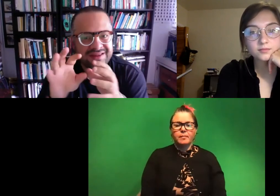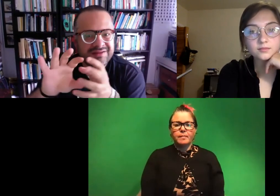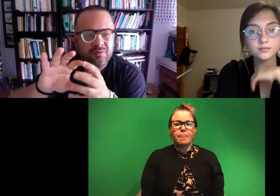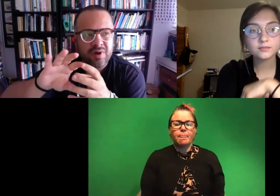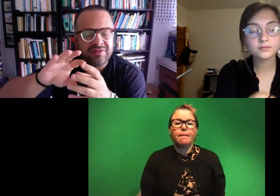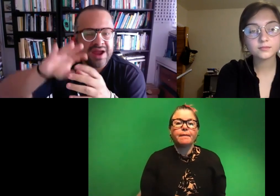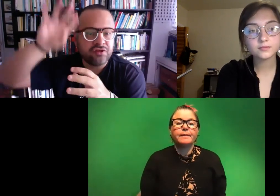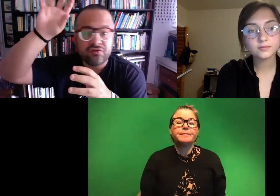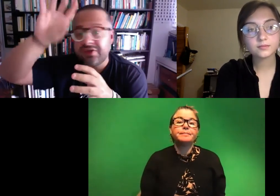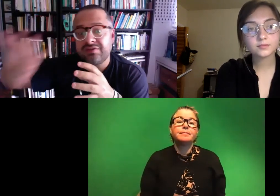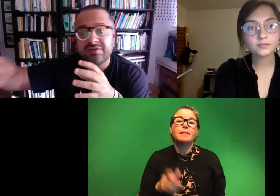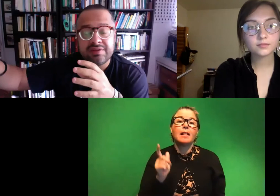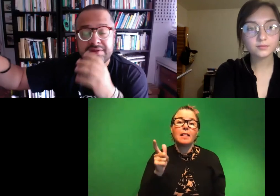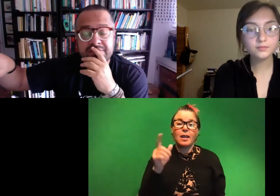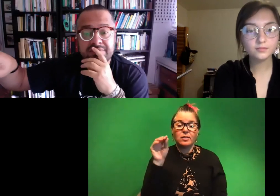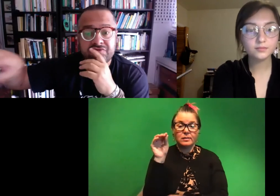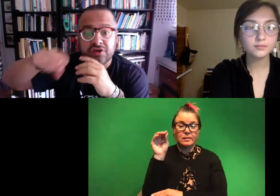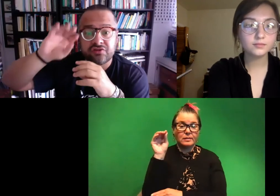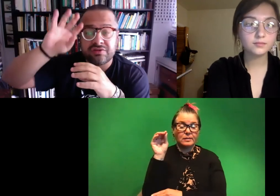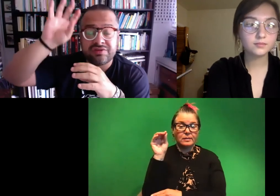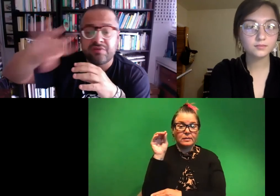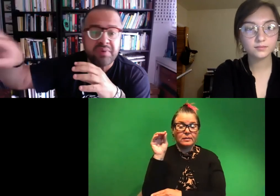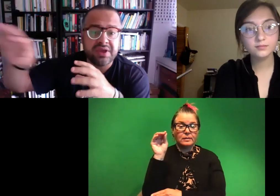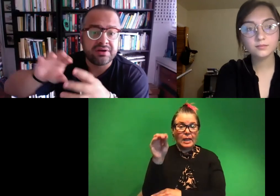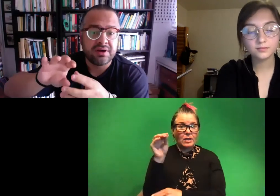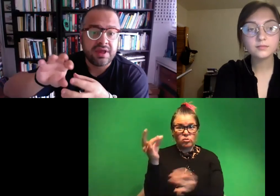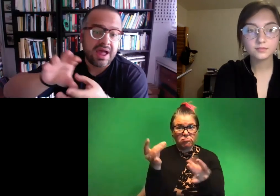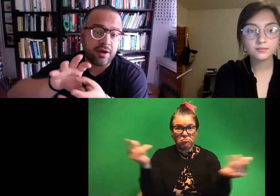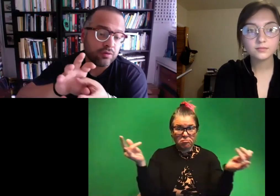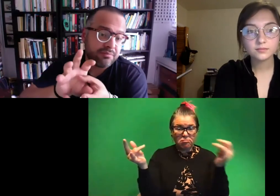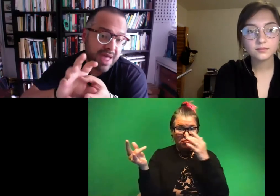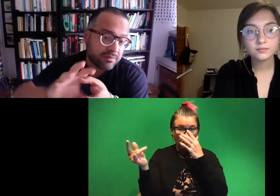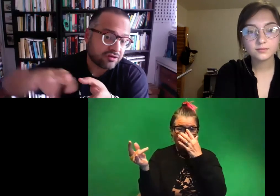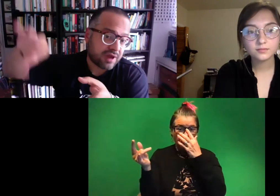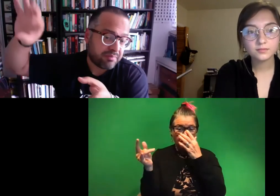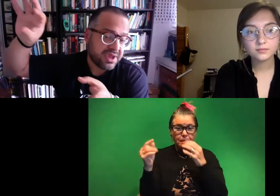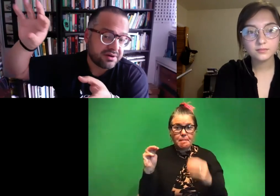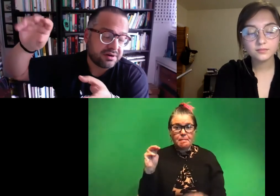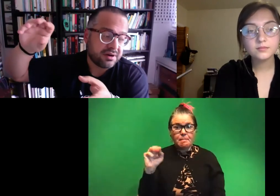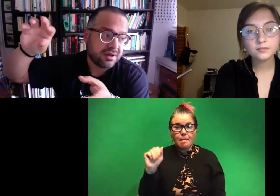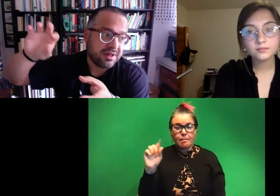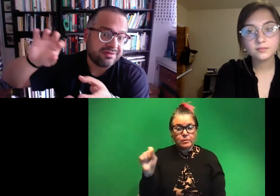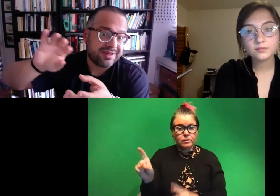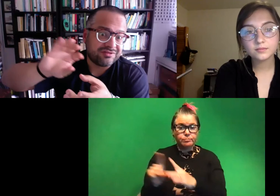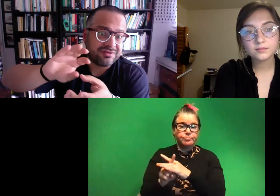then when dinosaurs just disappear and all the mammals appear,